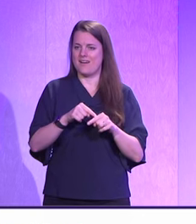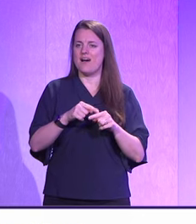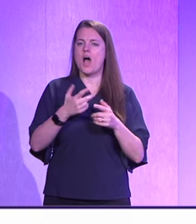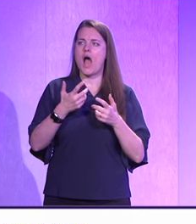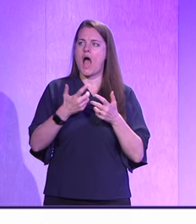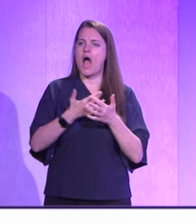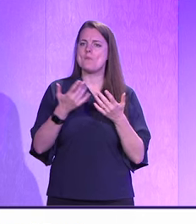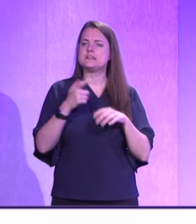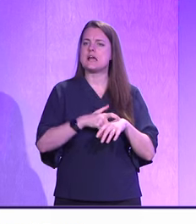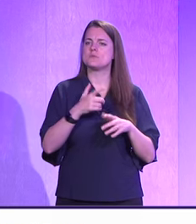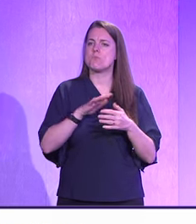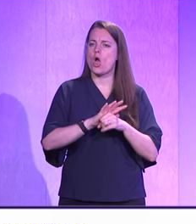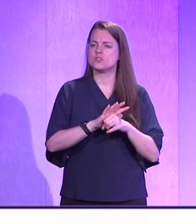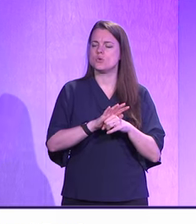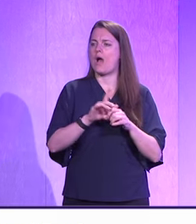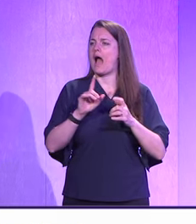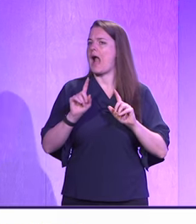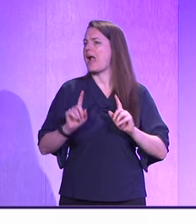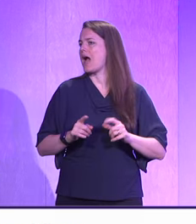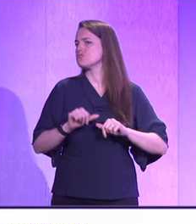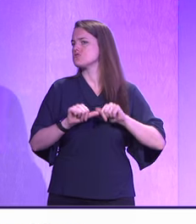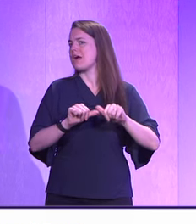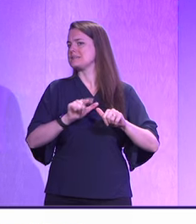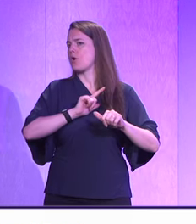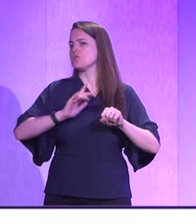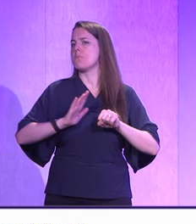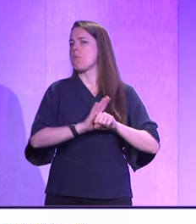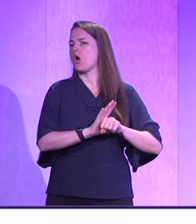on this thing. I can't progress on what I'm doing. Blocked.